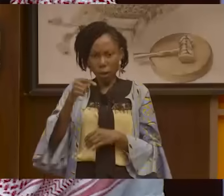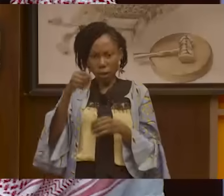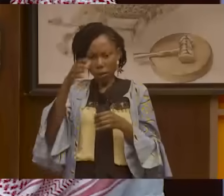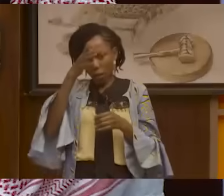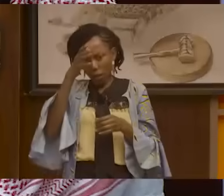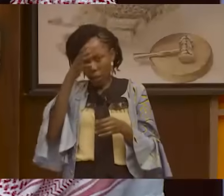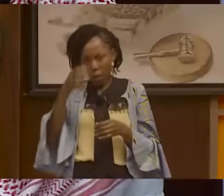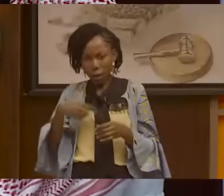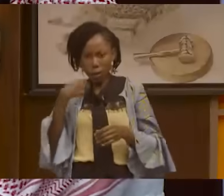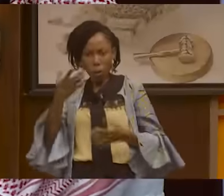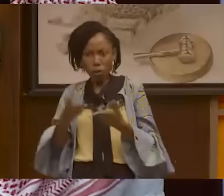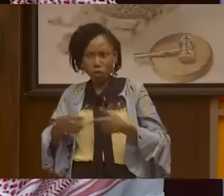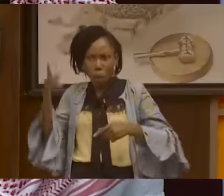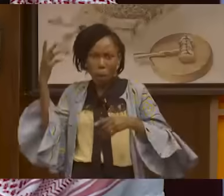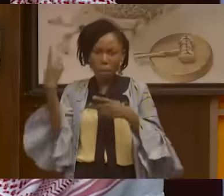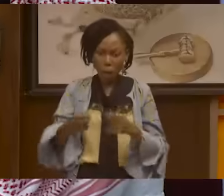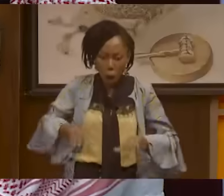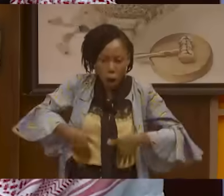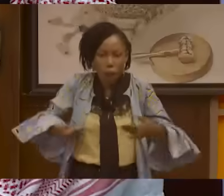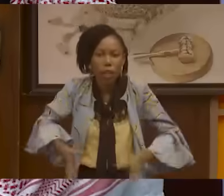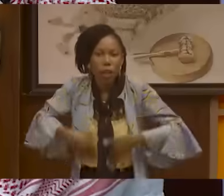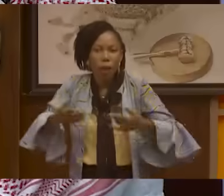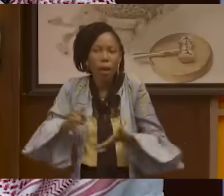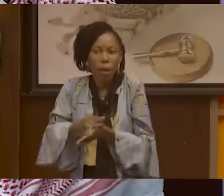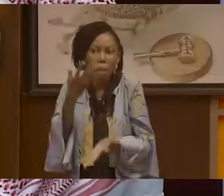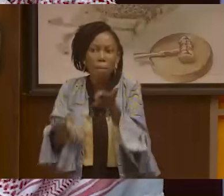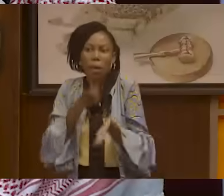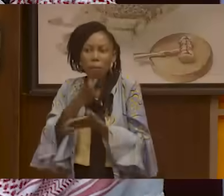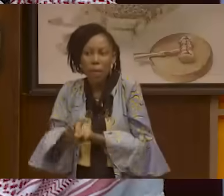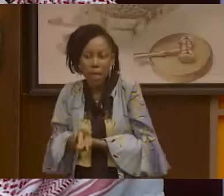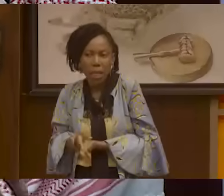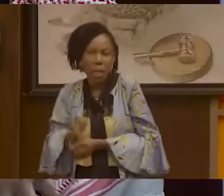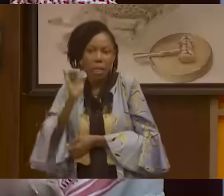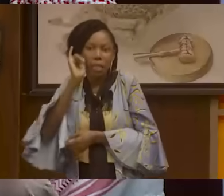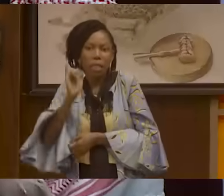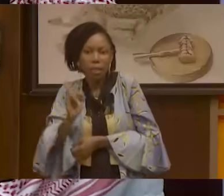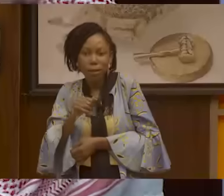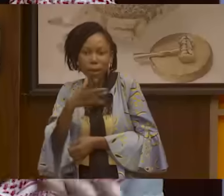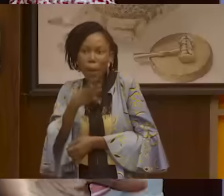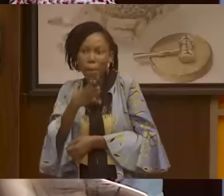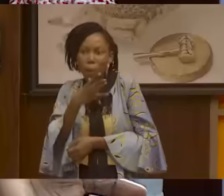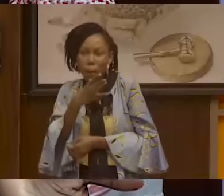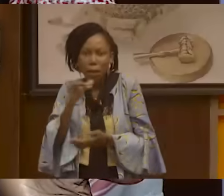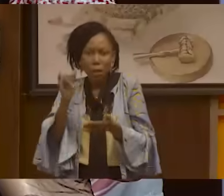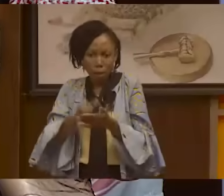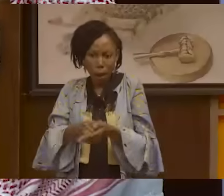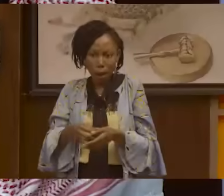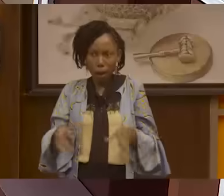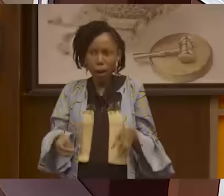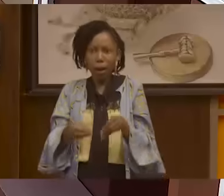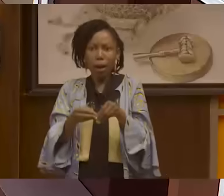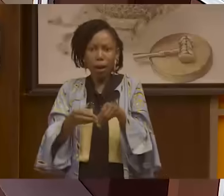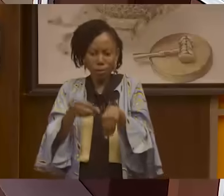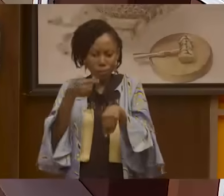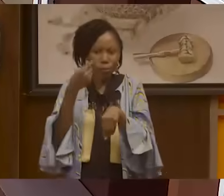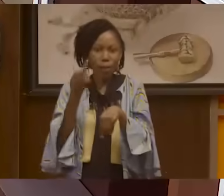her. Confess. I said, why? Confess for what? I put incision. I said, me. Okay, what happened to the girl?